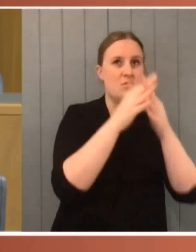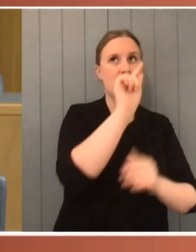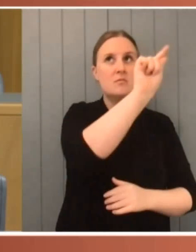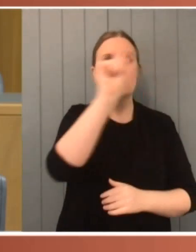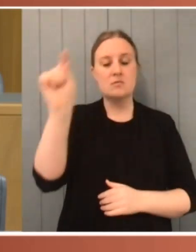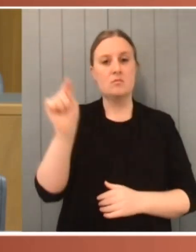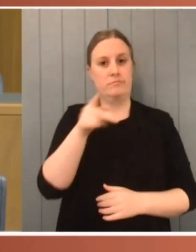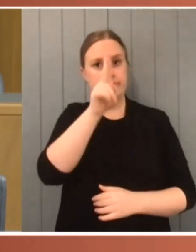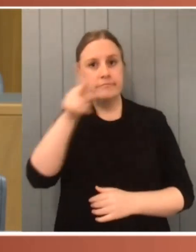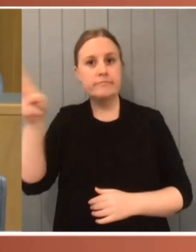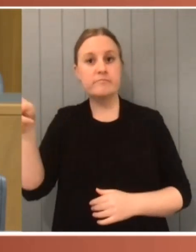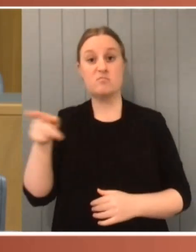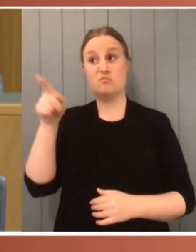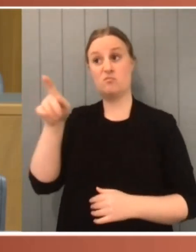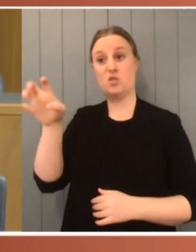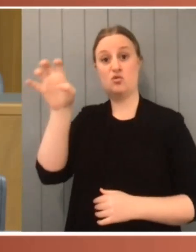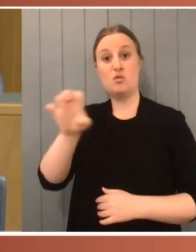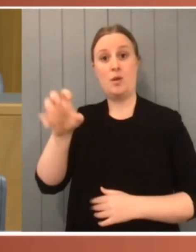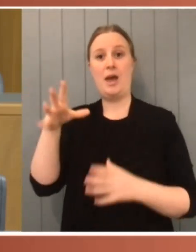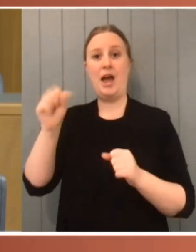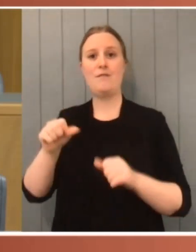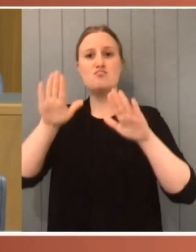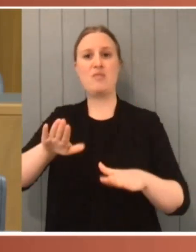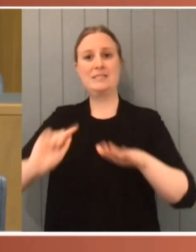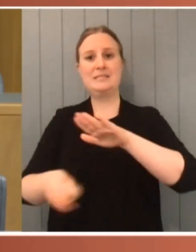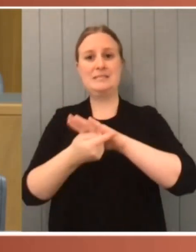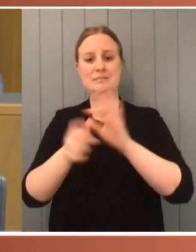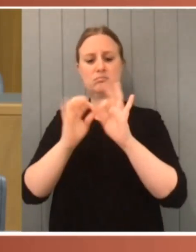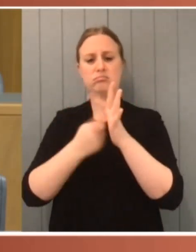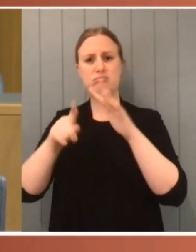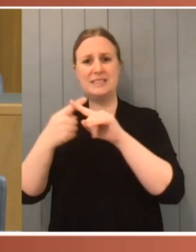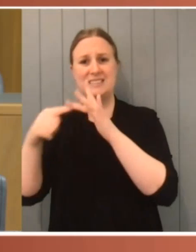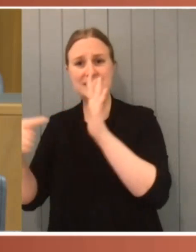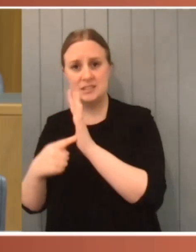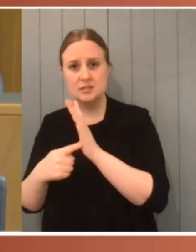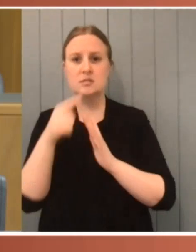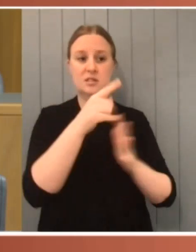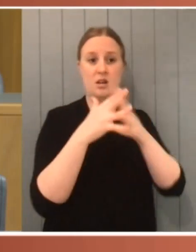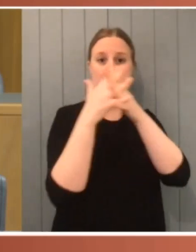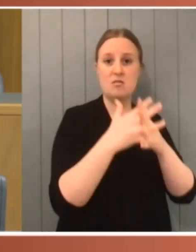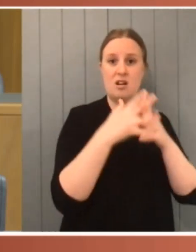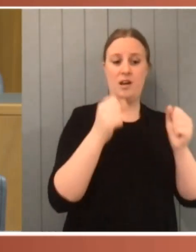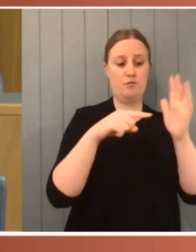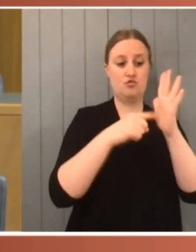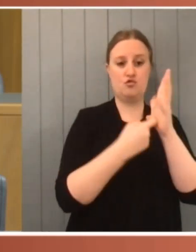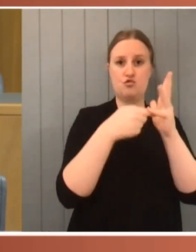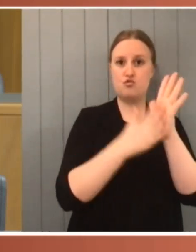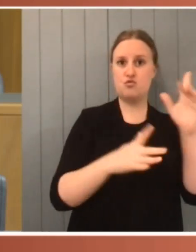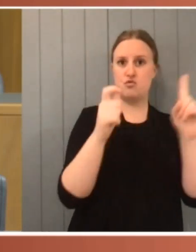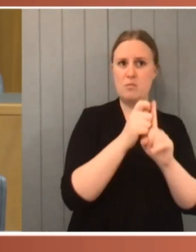Brexit moment. Why? One answer is that not without